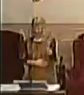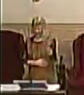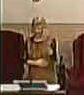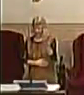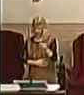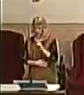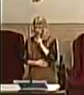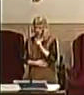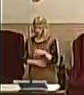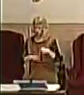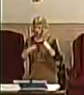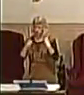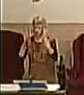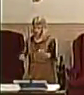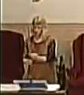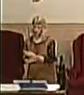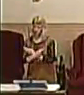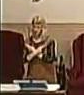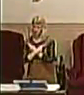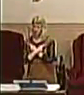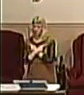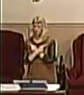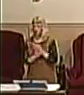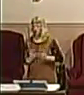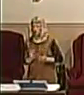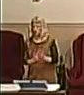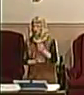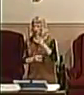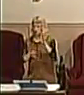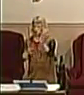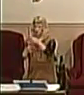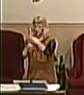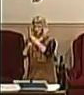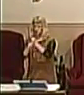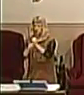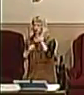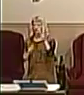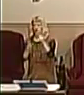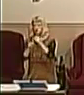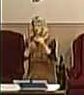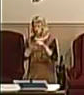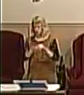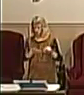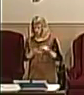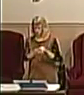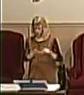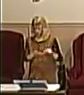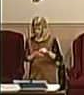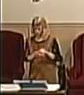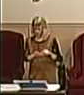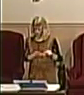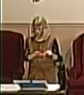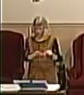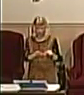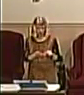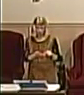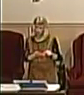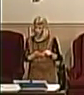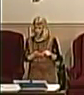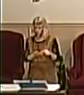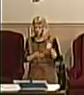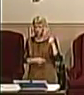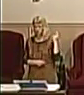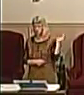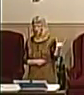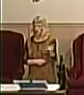Participation in our worldwide broadcast of the Hour of Faith, which originated from the sanctuary of Faith Baptist Church, Altoona,